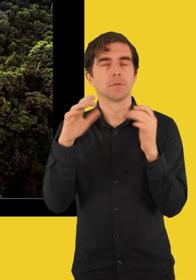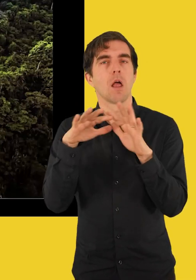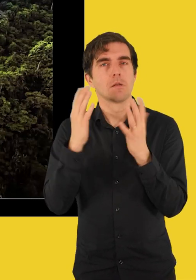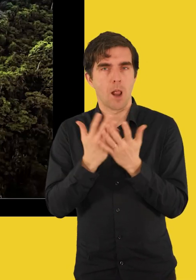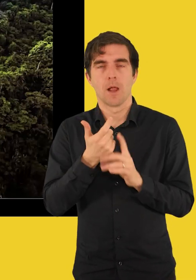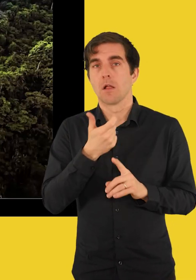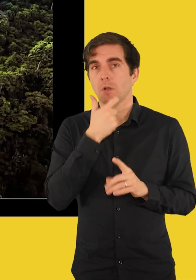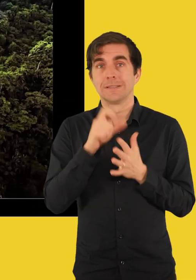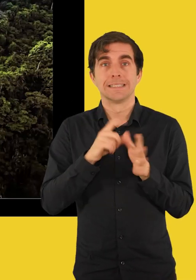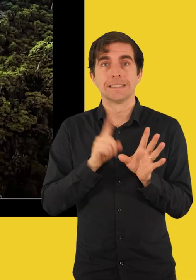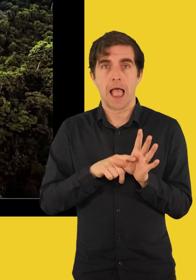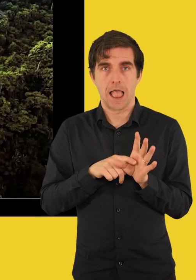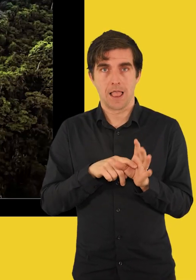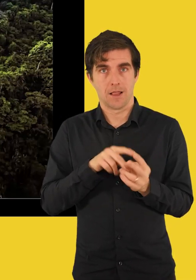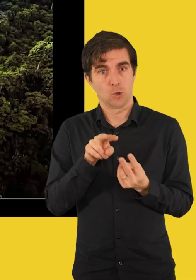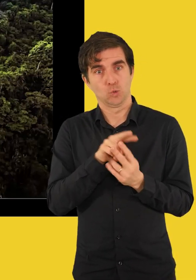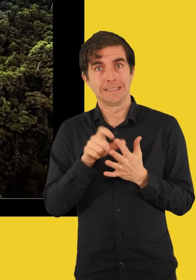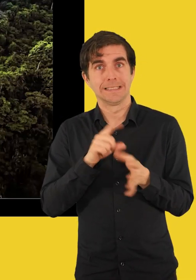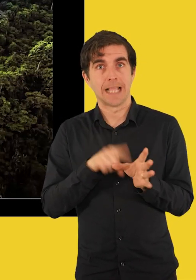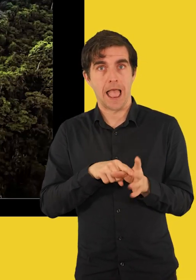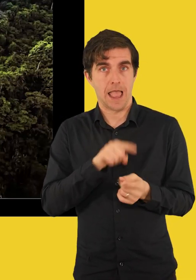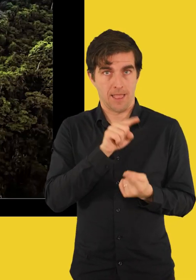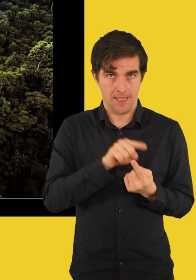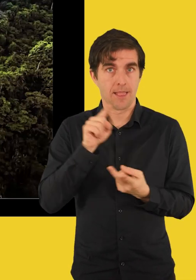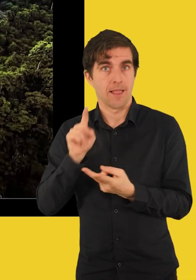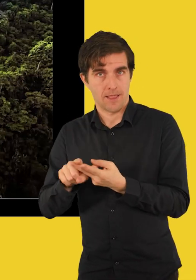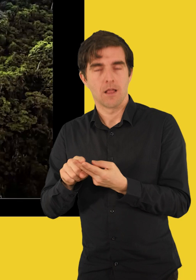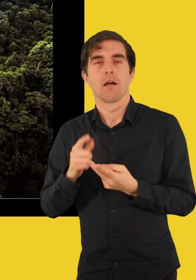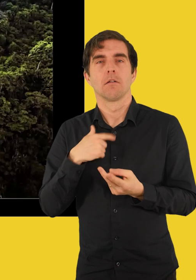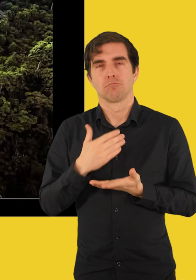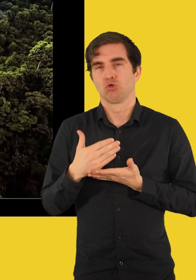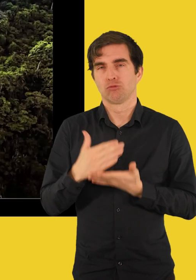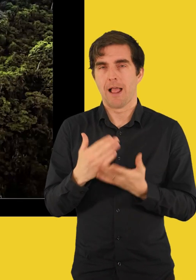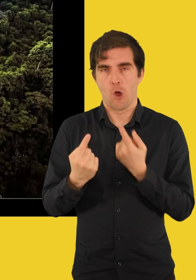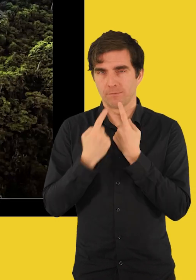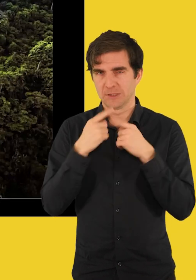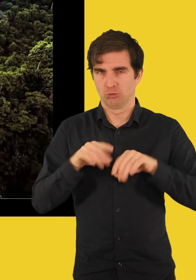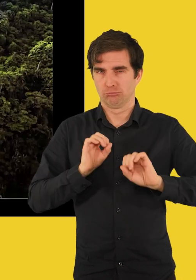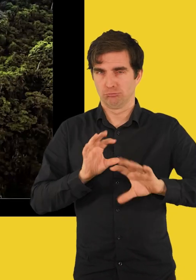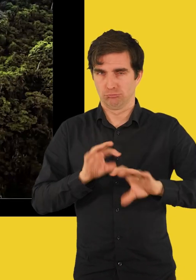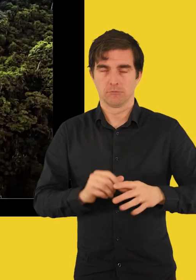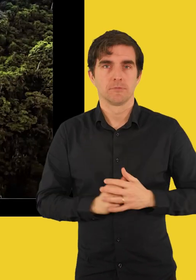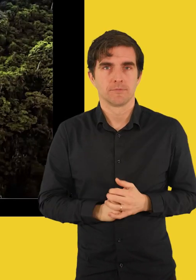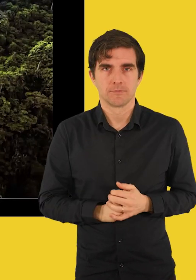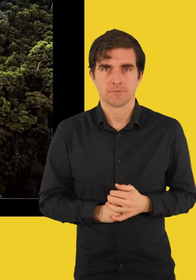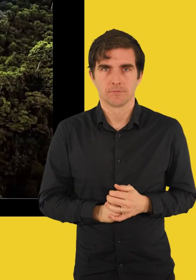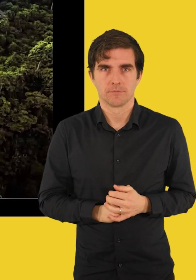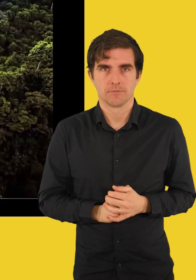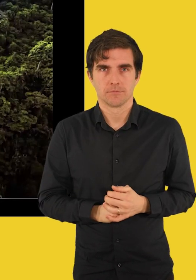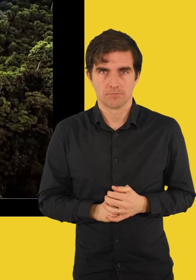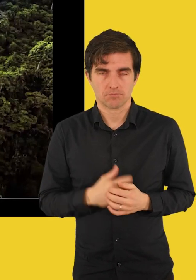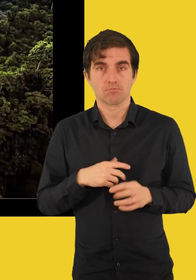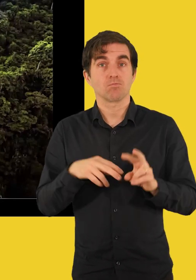We will celebrate Global Doughnut Days on those 2 days. Just sharing this